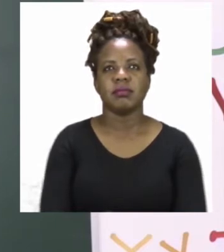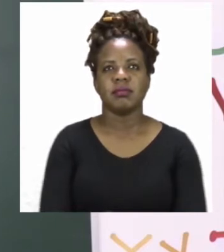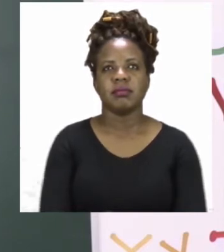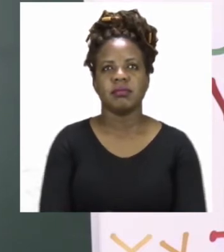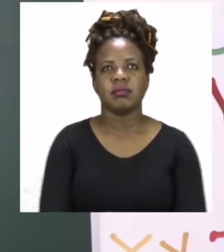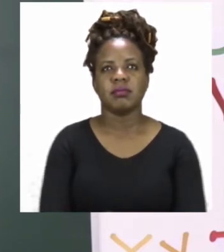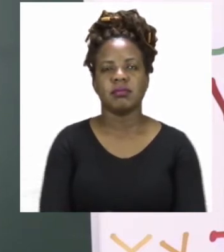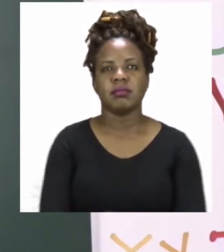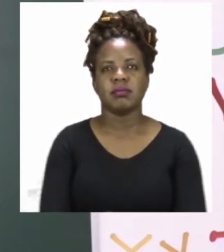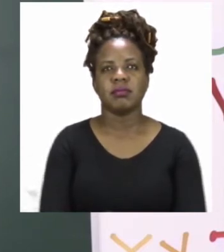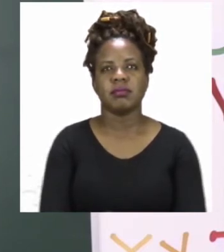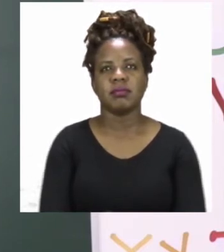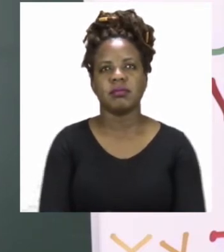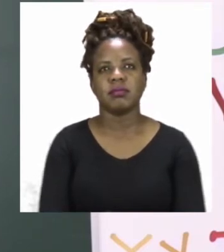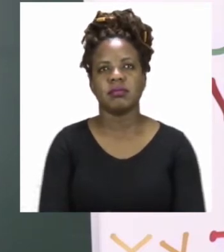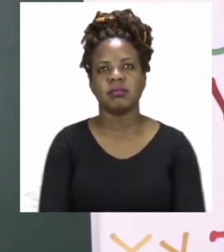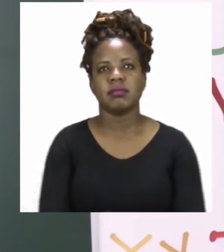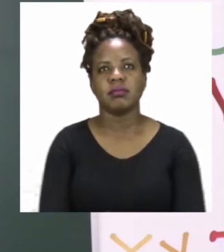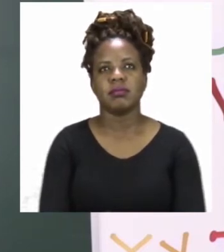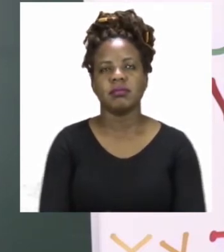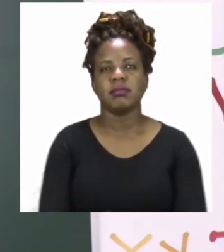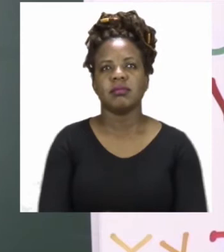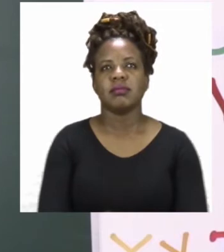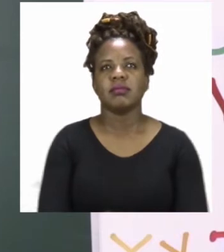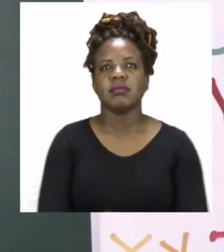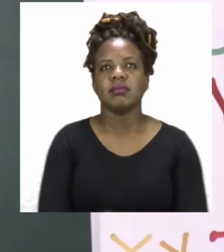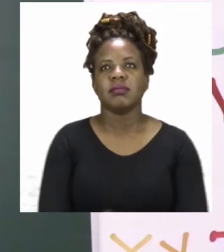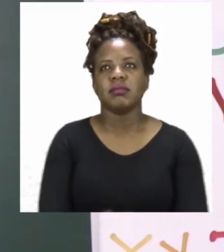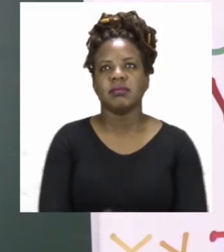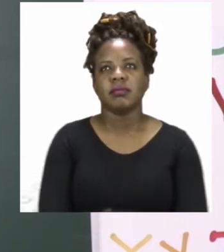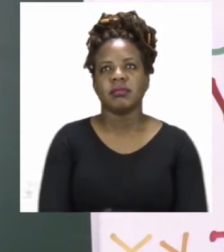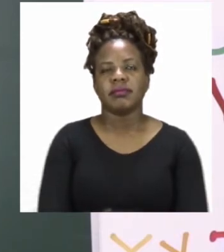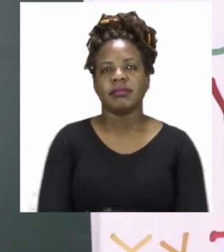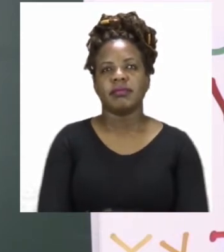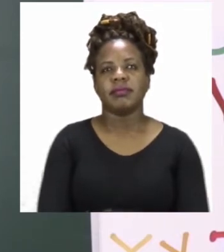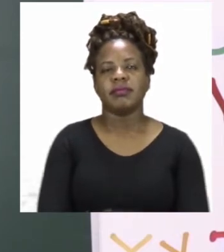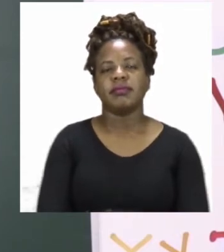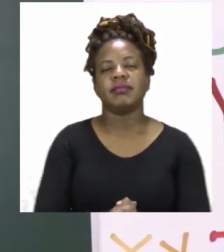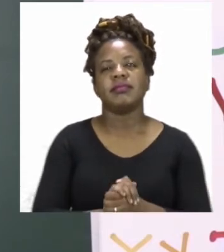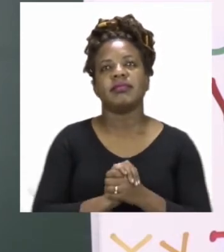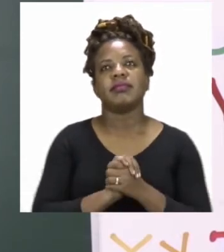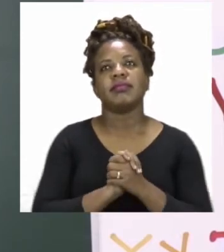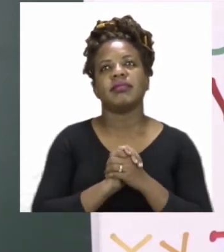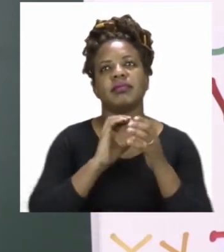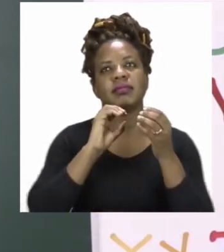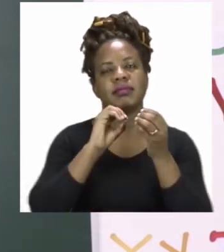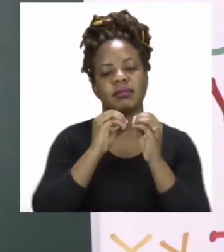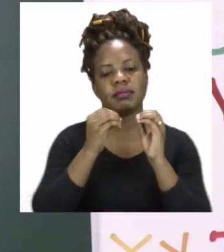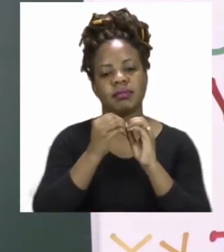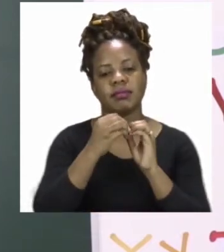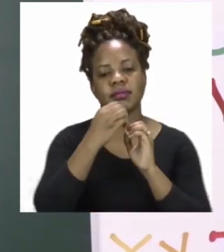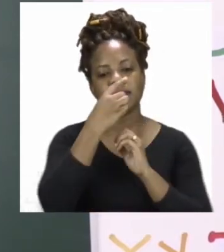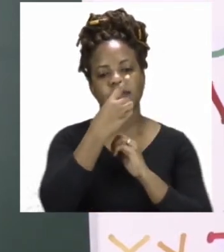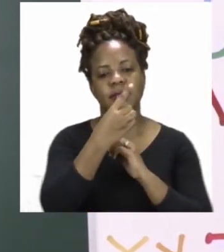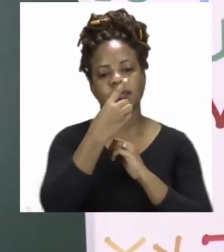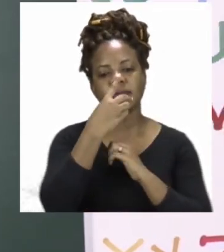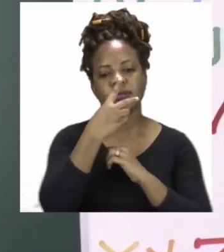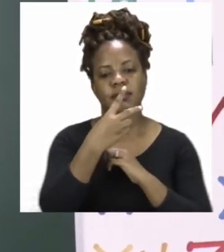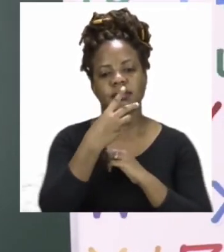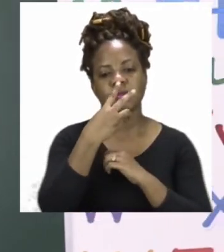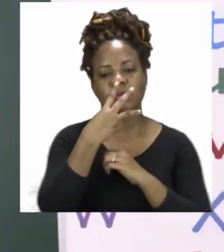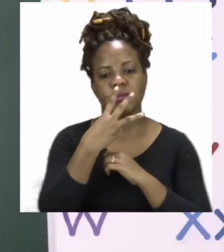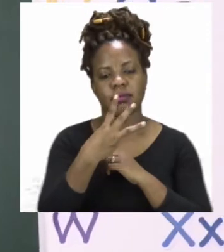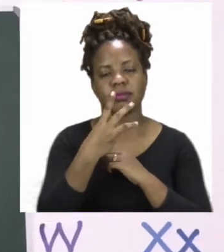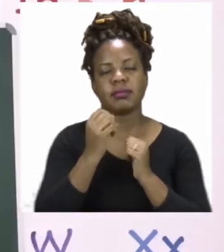you complete the sentences. Let's do number 1, 2, and 3 together.